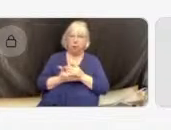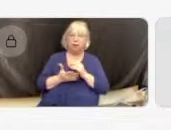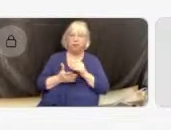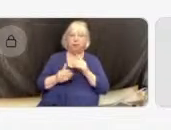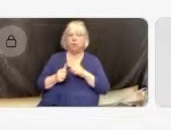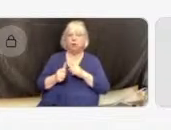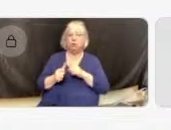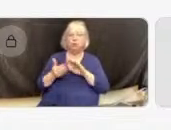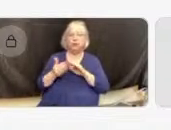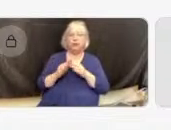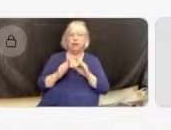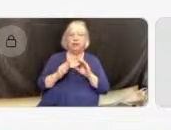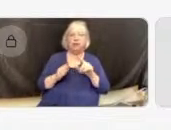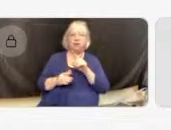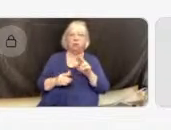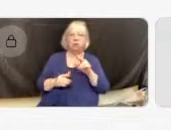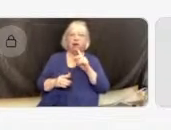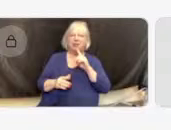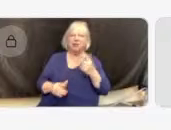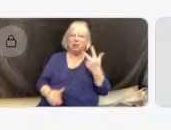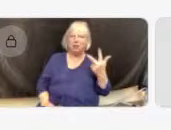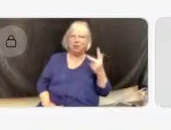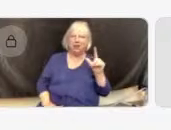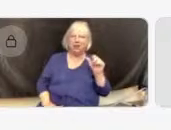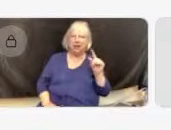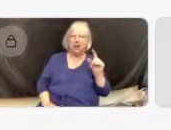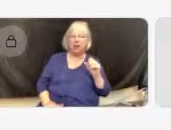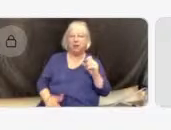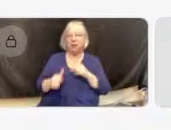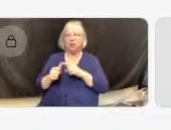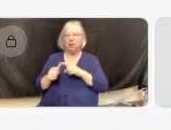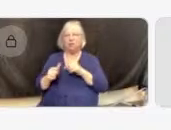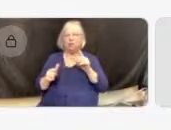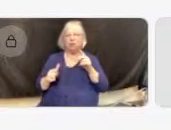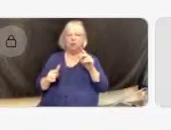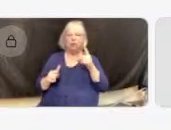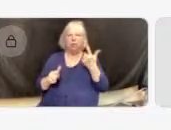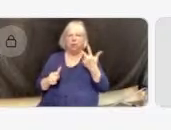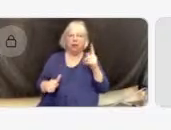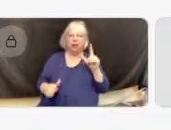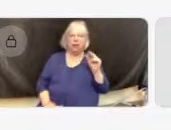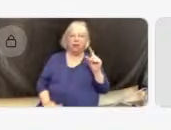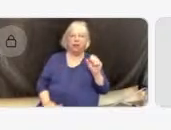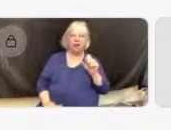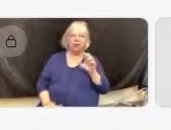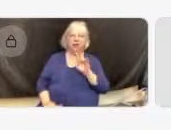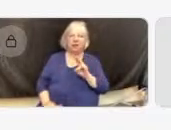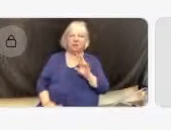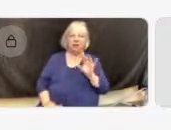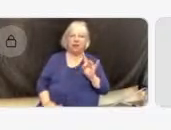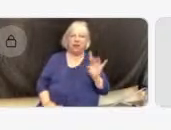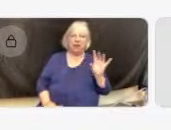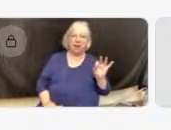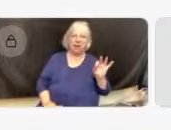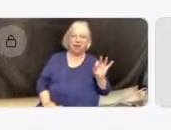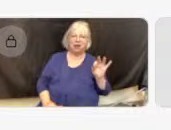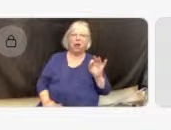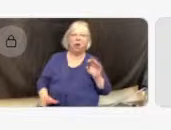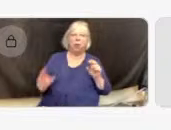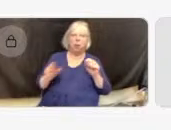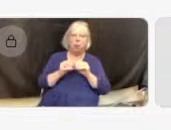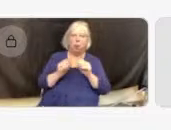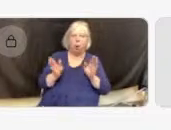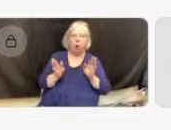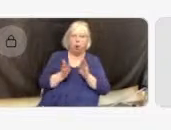Rock. This is actually 3 lots. So the original 3 lots, 7, 8, 9, were actually more narrow than